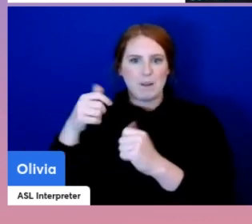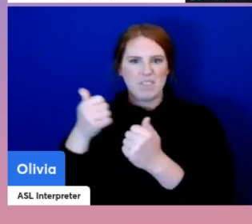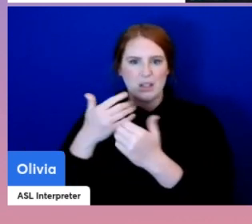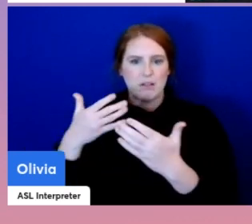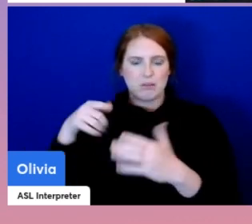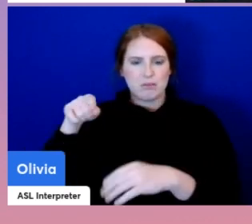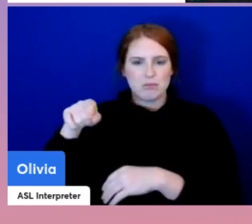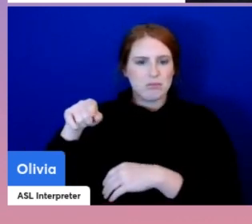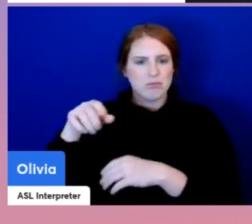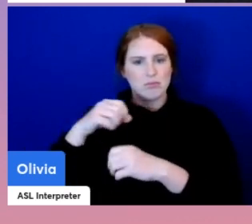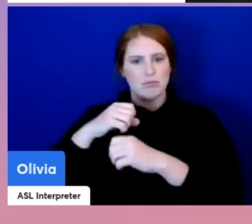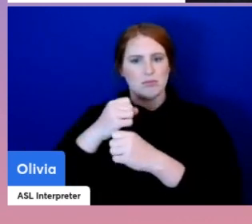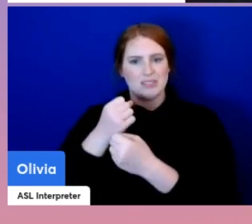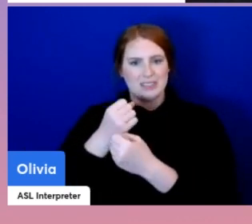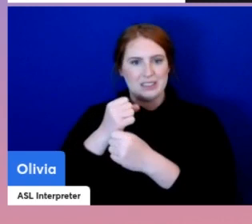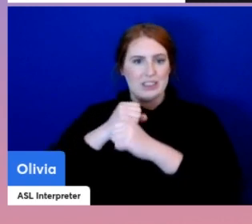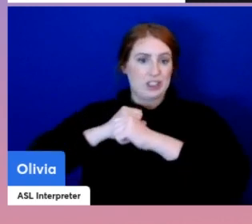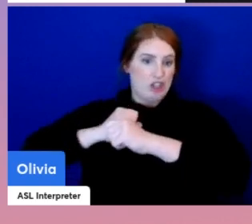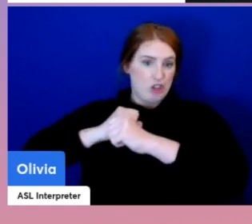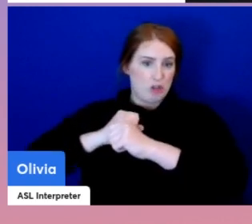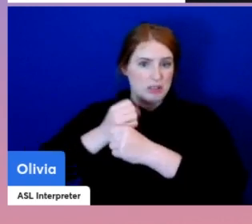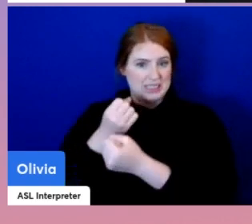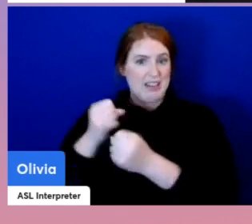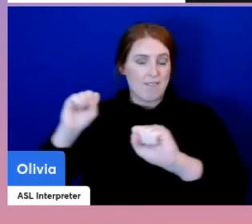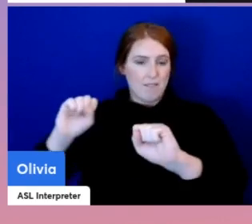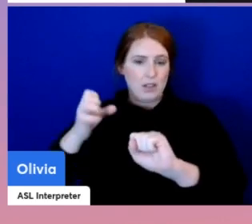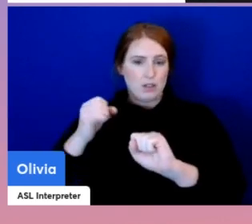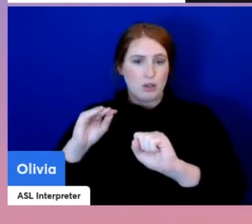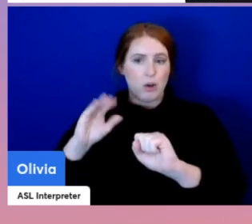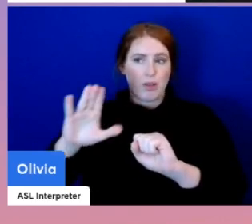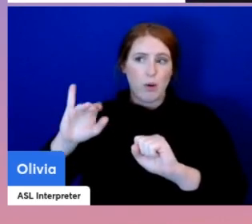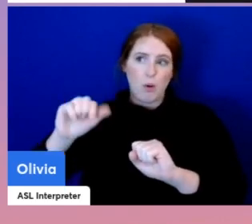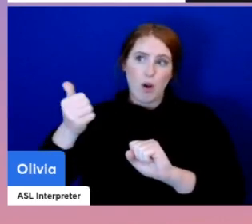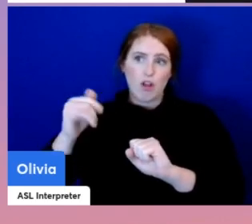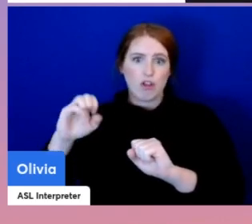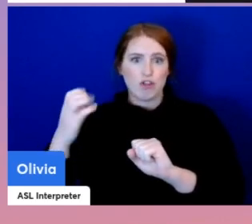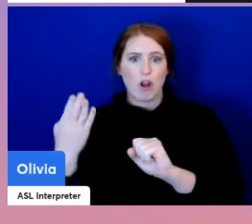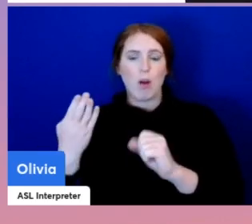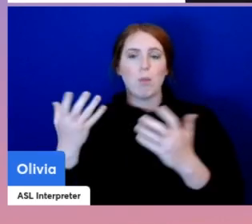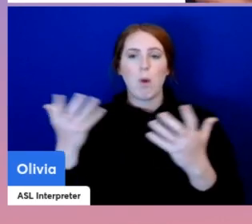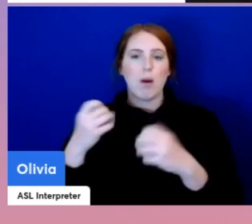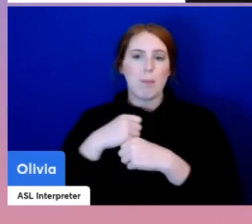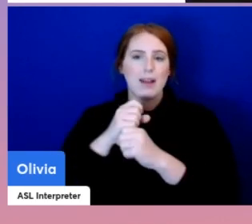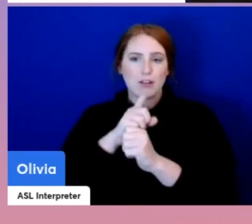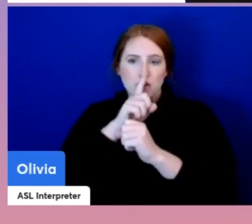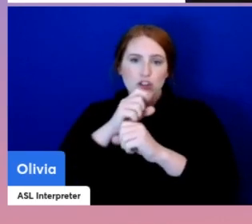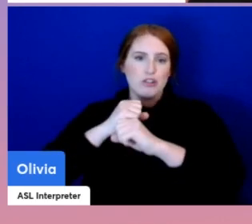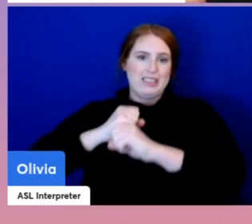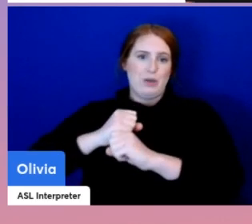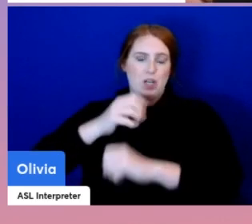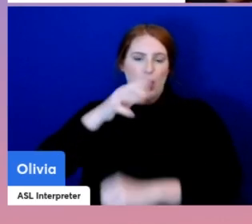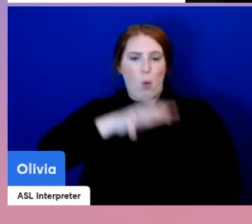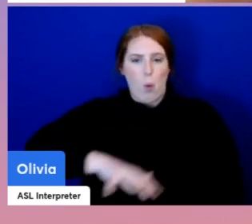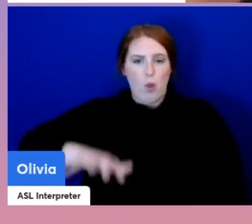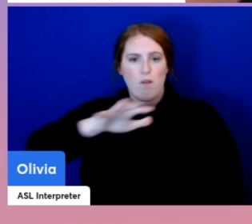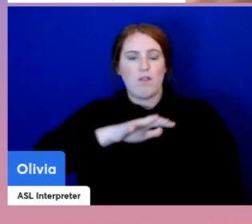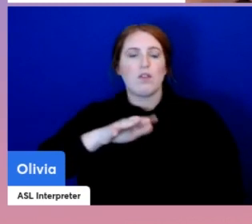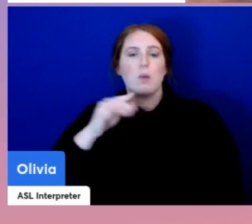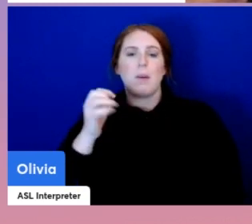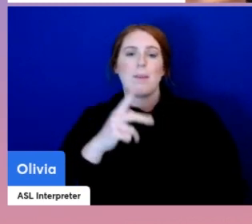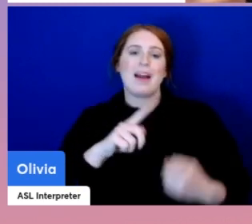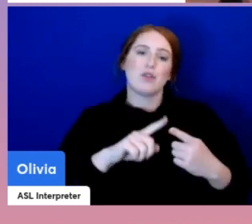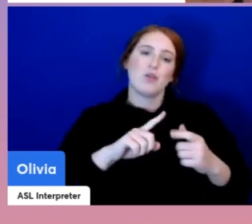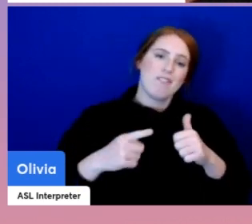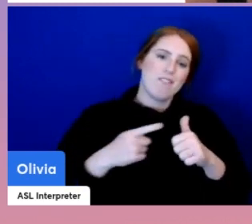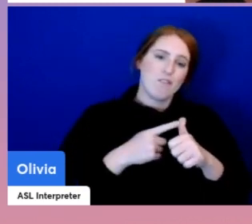still have another job. And that is to enforce security across the estate. Harking back to our original team structure, this is the